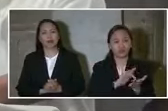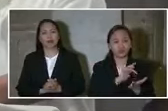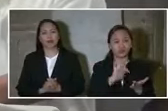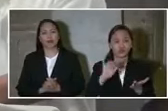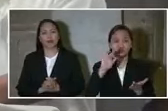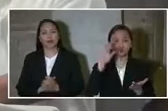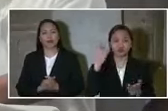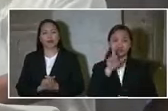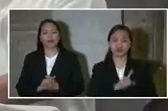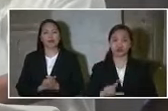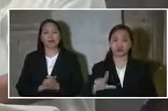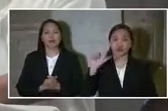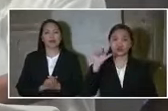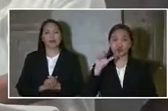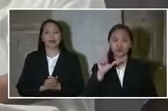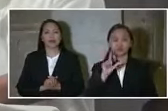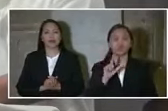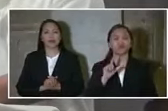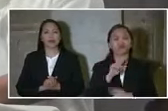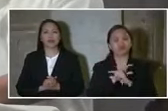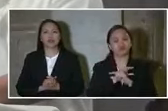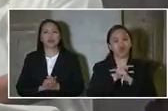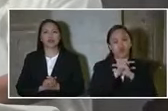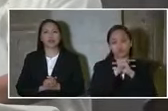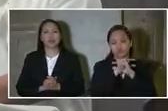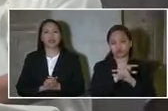Lord shall be your rear guard.